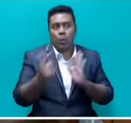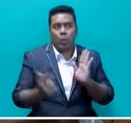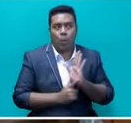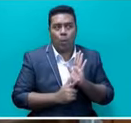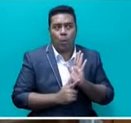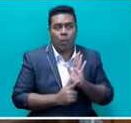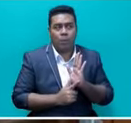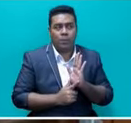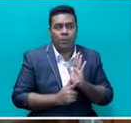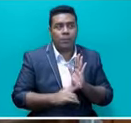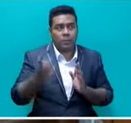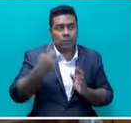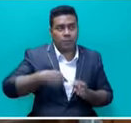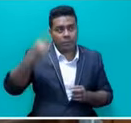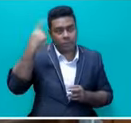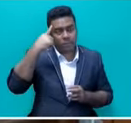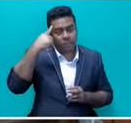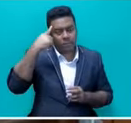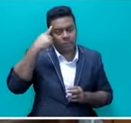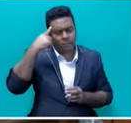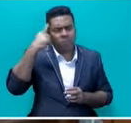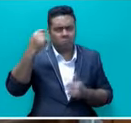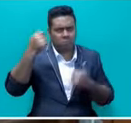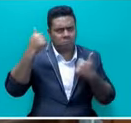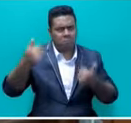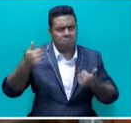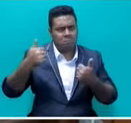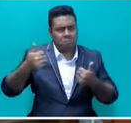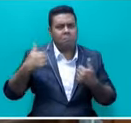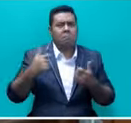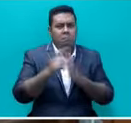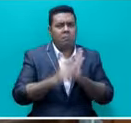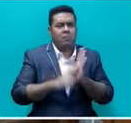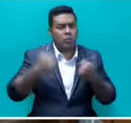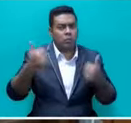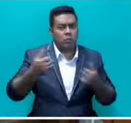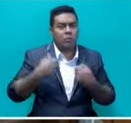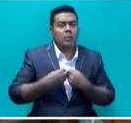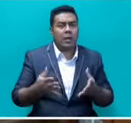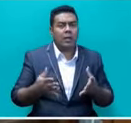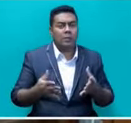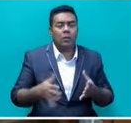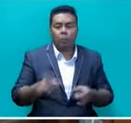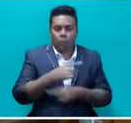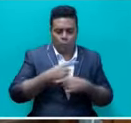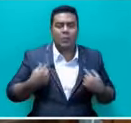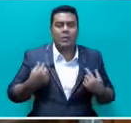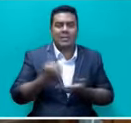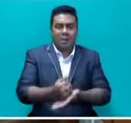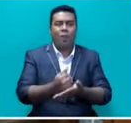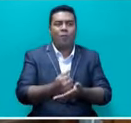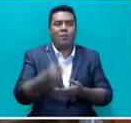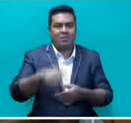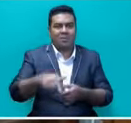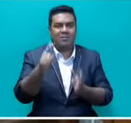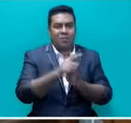And I think it's a good law, it's a good beginning, and we actually support this law.